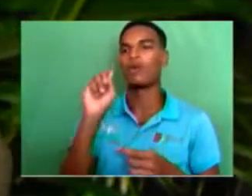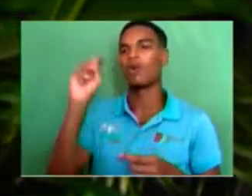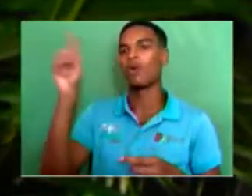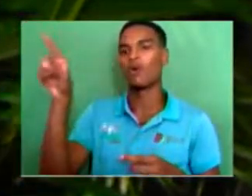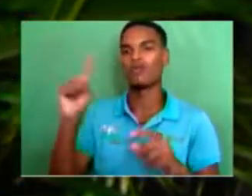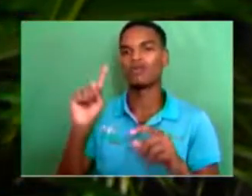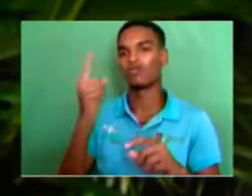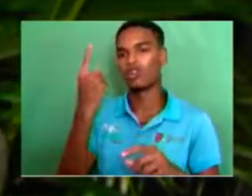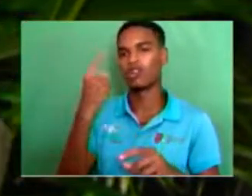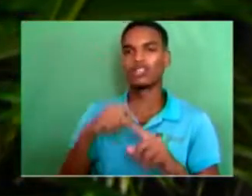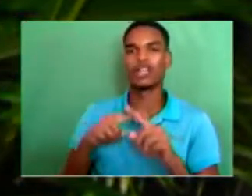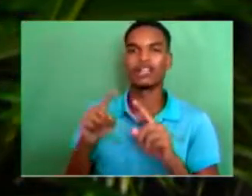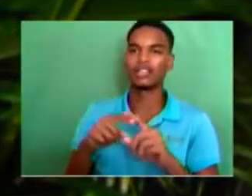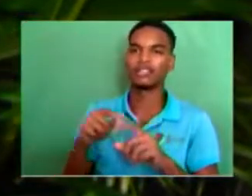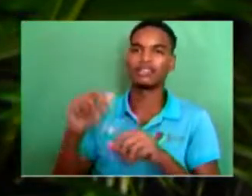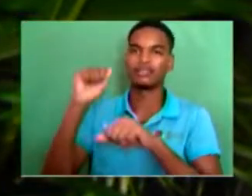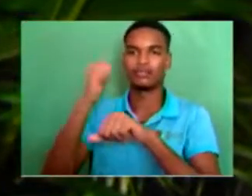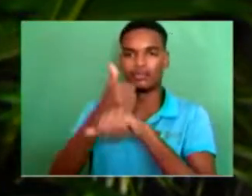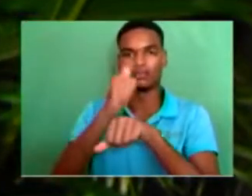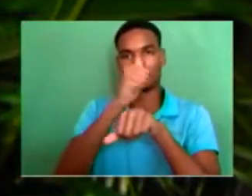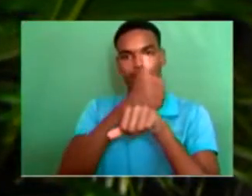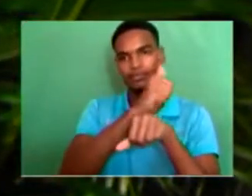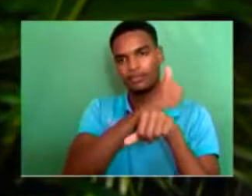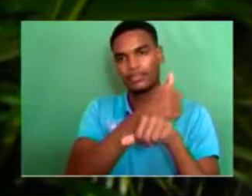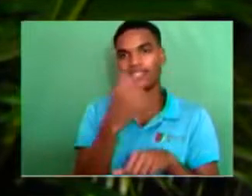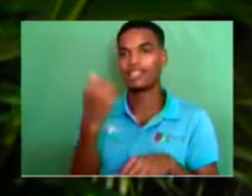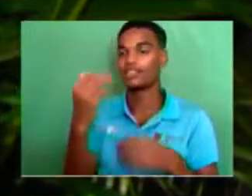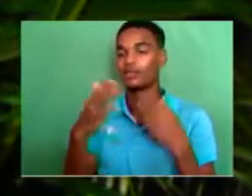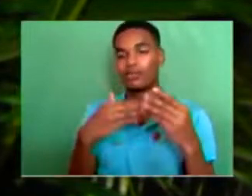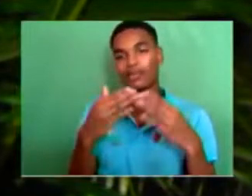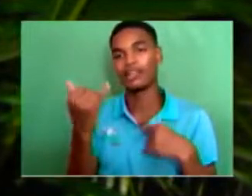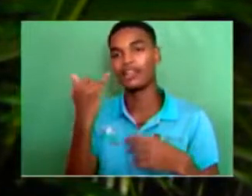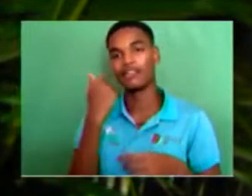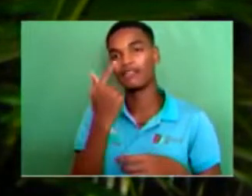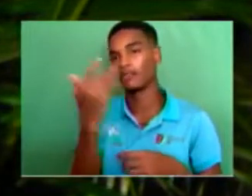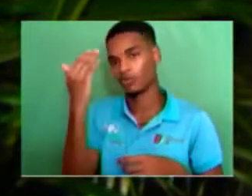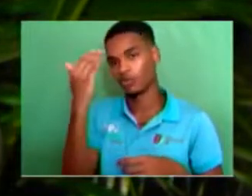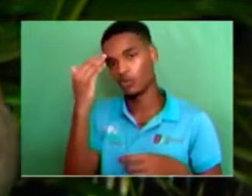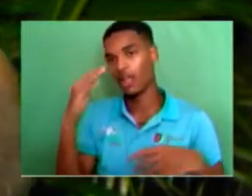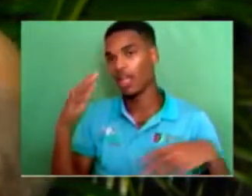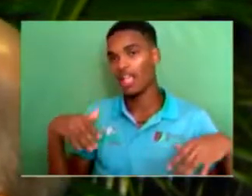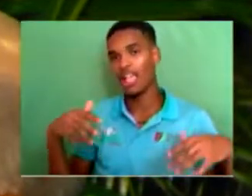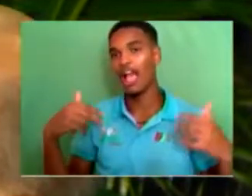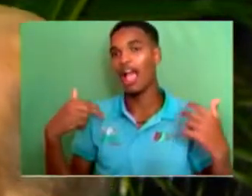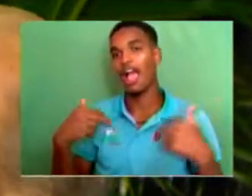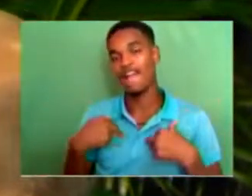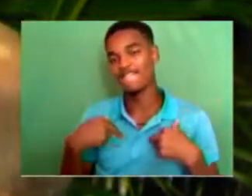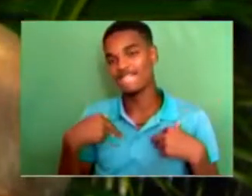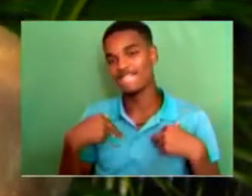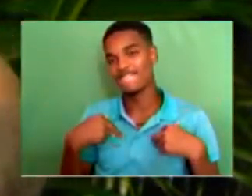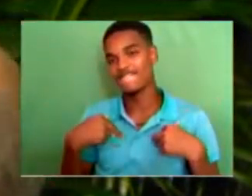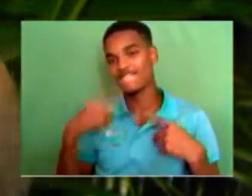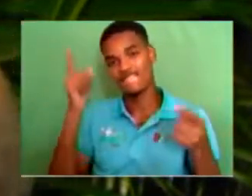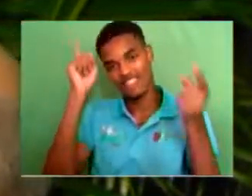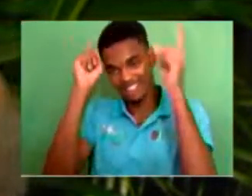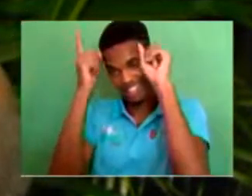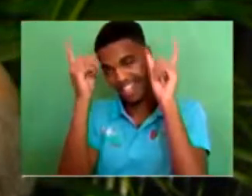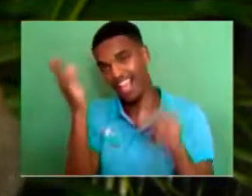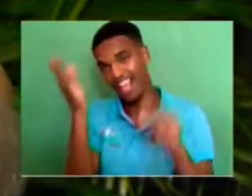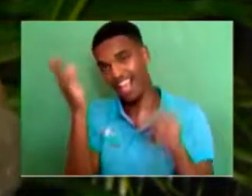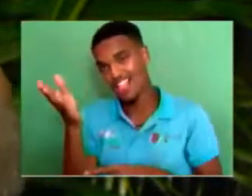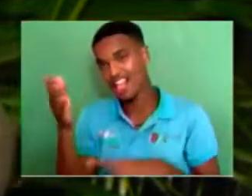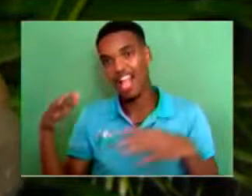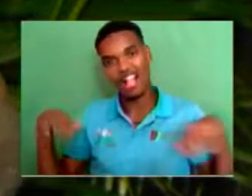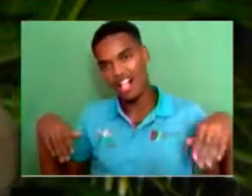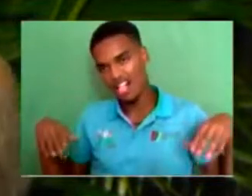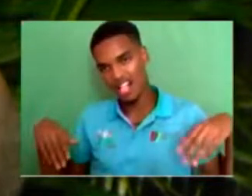put programming out, even though they knew that there weren't any receivers yet, to